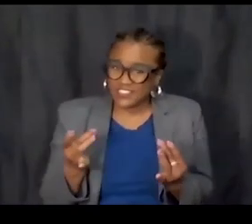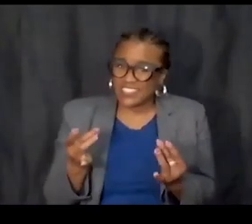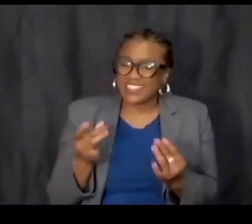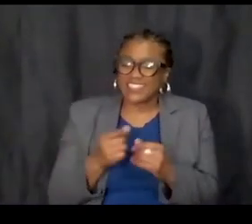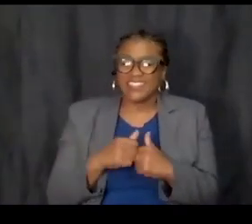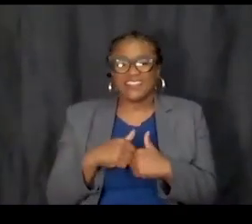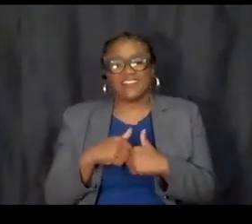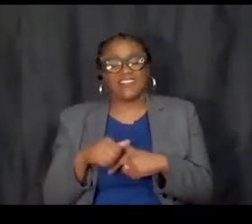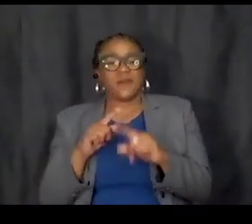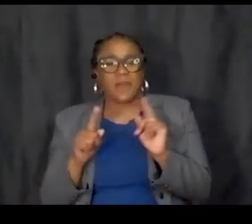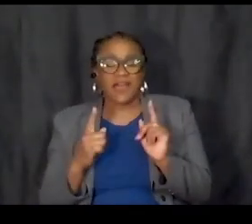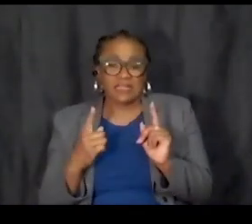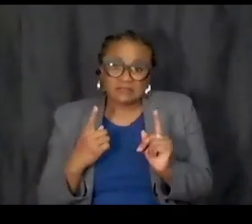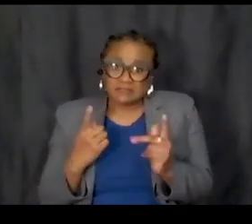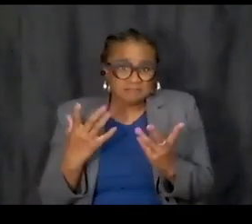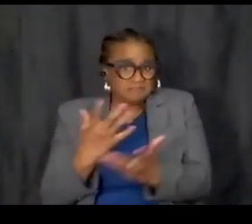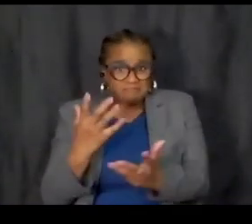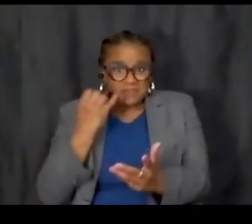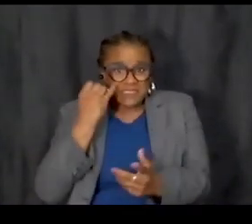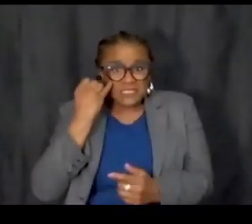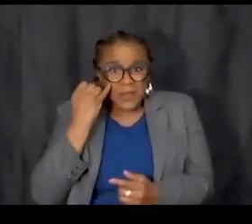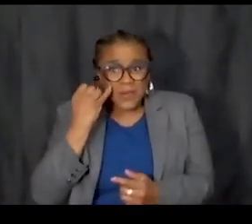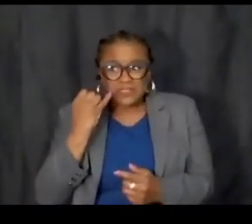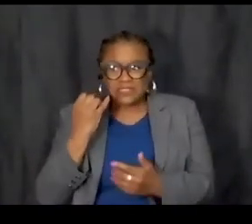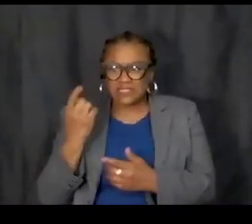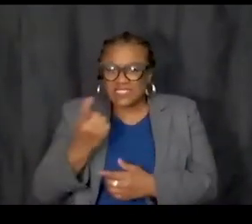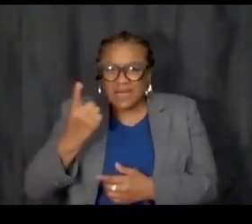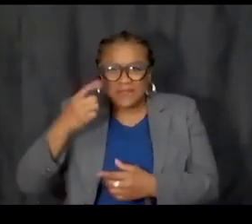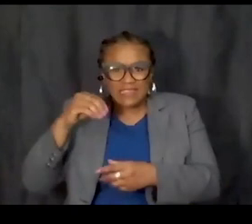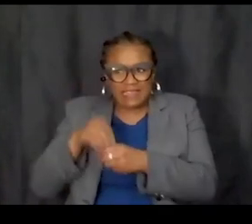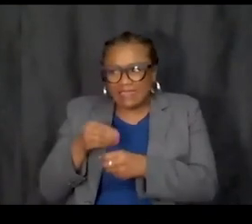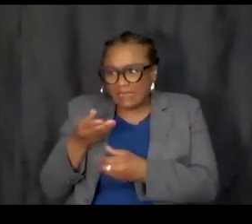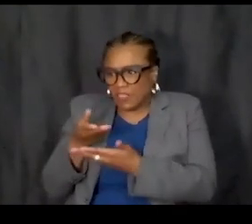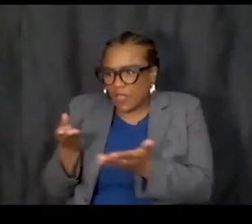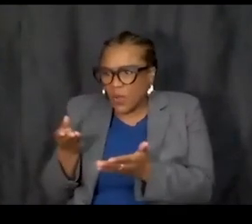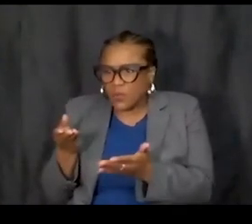But I suppose there's something in those